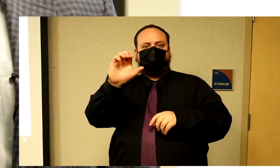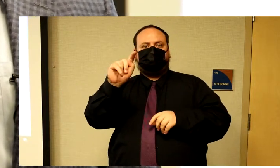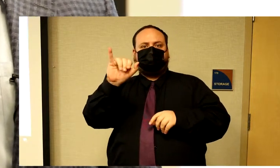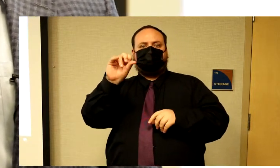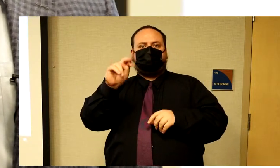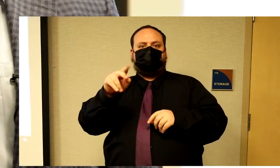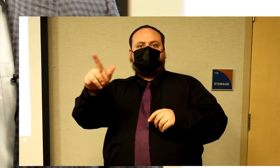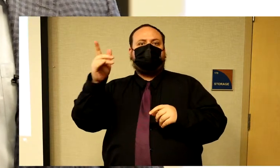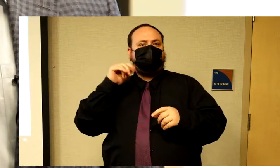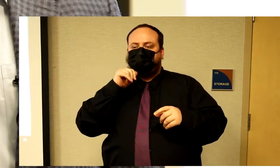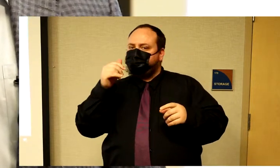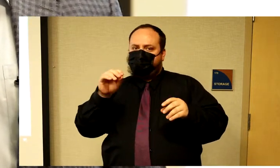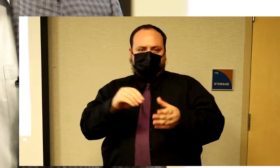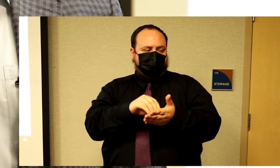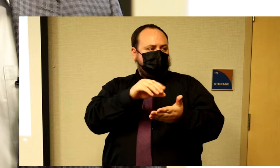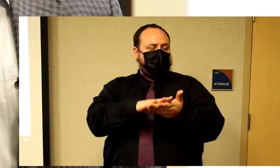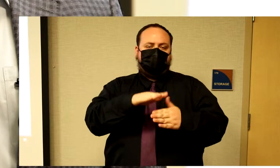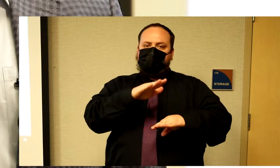action on the agenda Right. tonight.